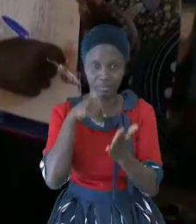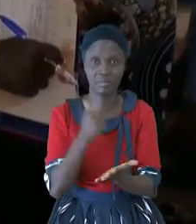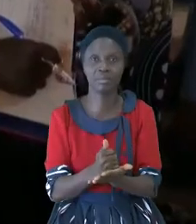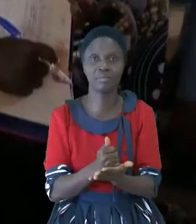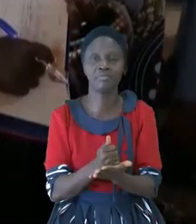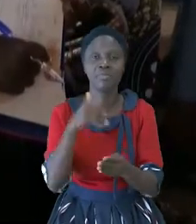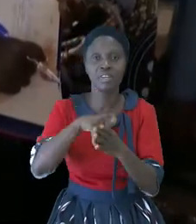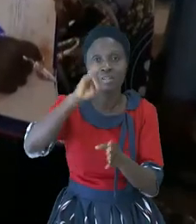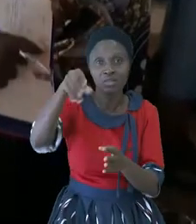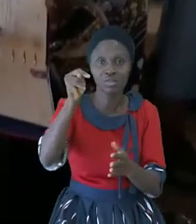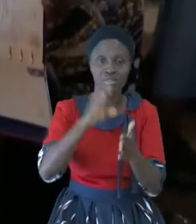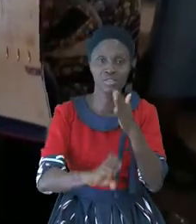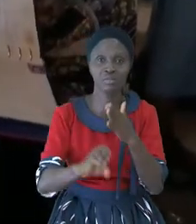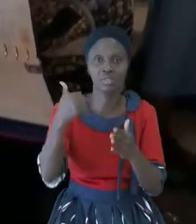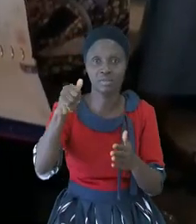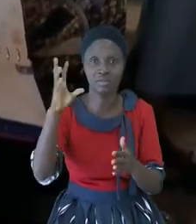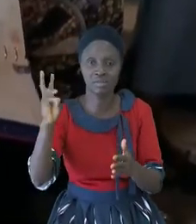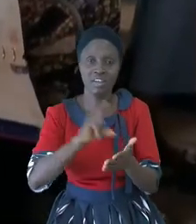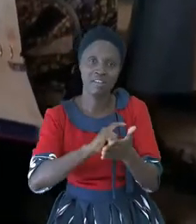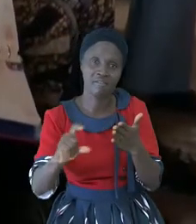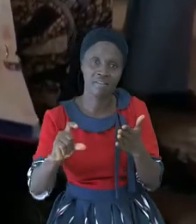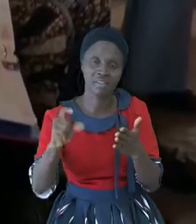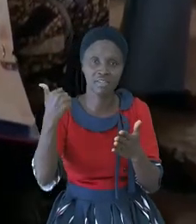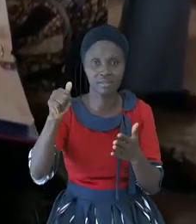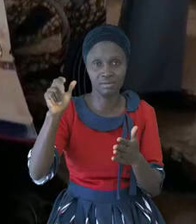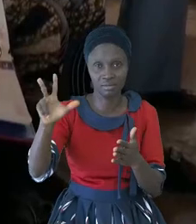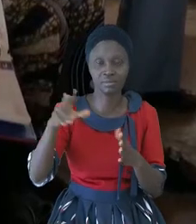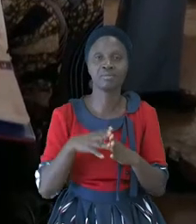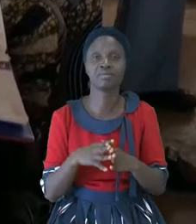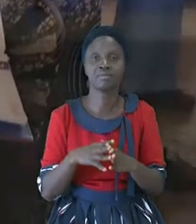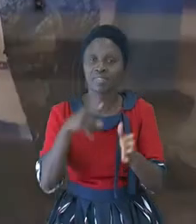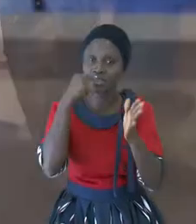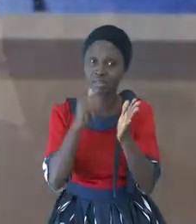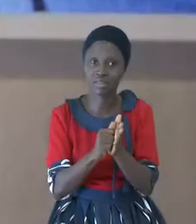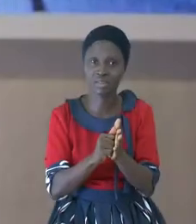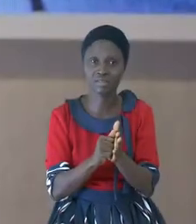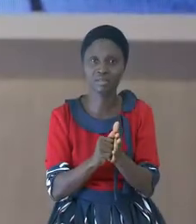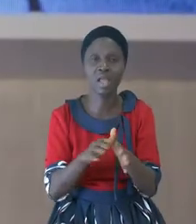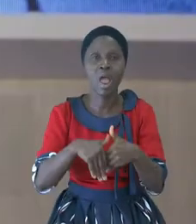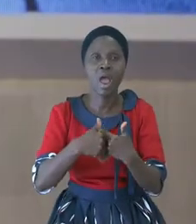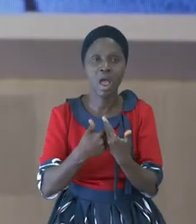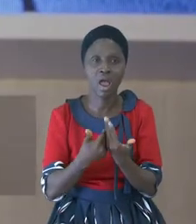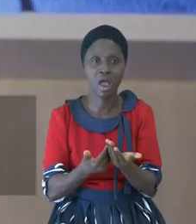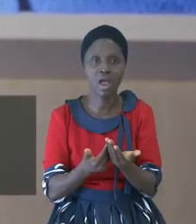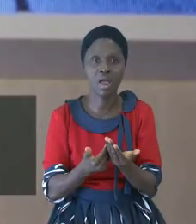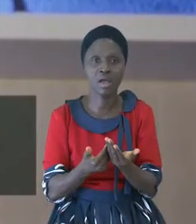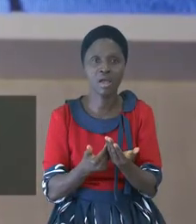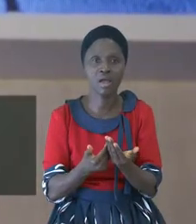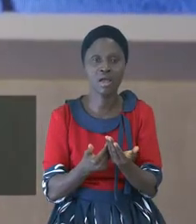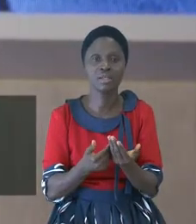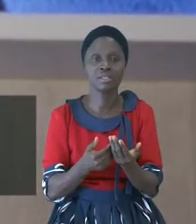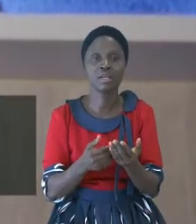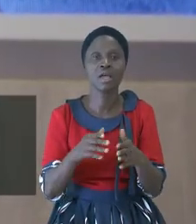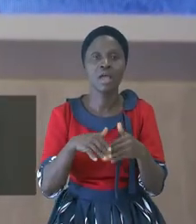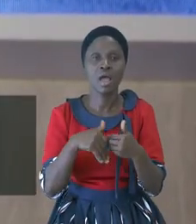In John chapter 16, I'm reading from verse 13. It says, howbeit when he, the Spirit of truth,